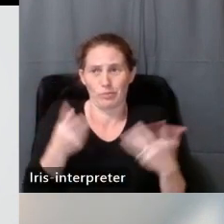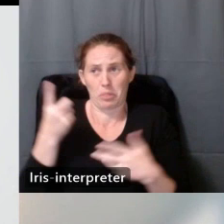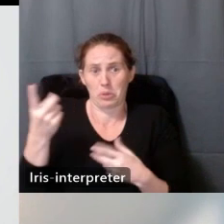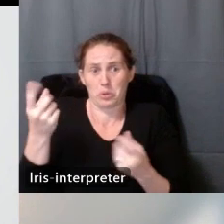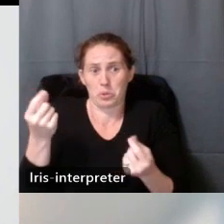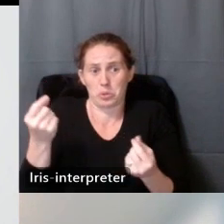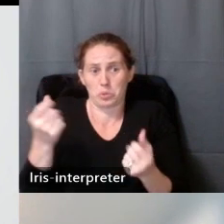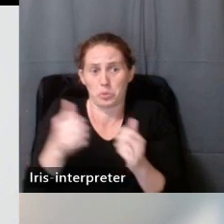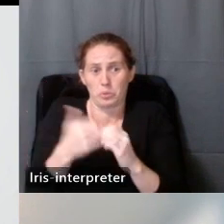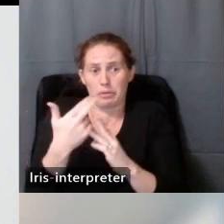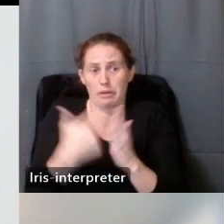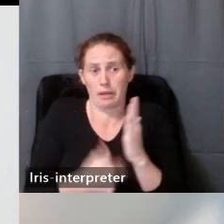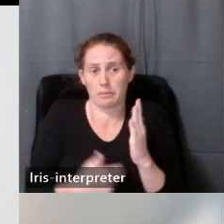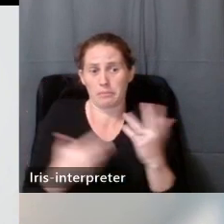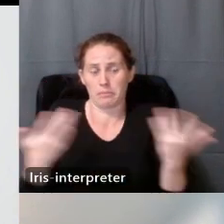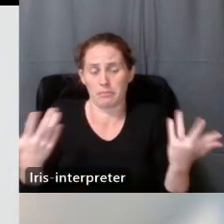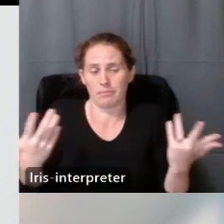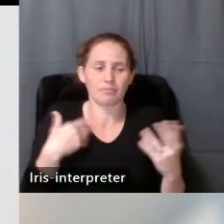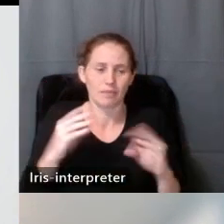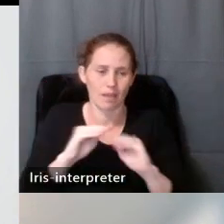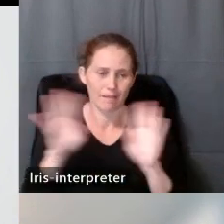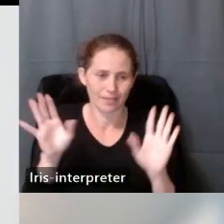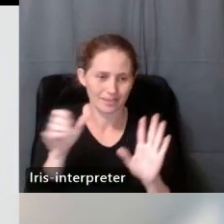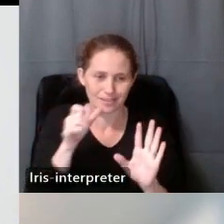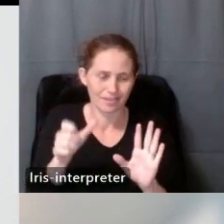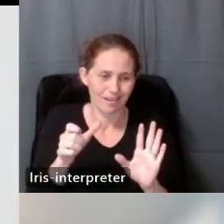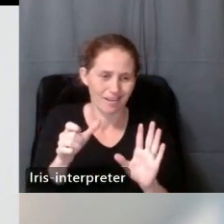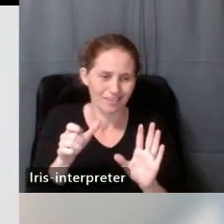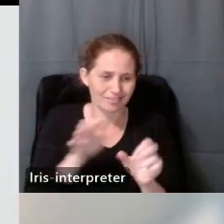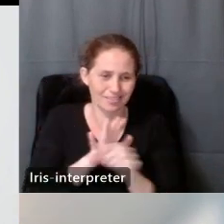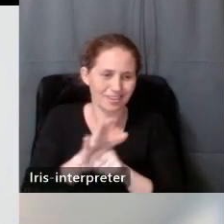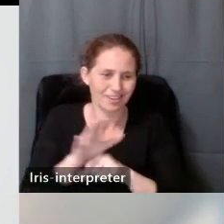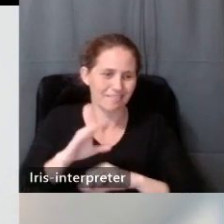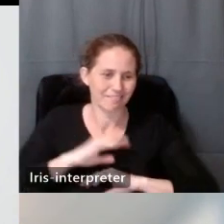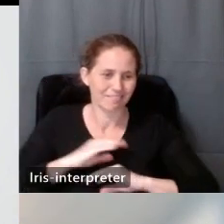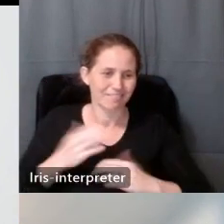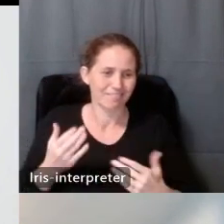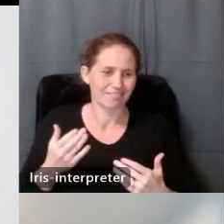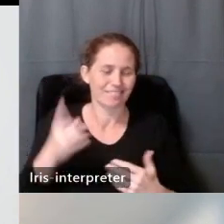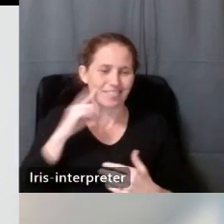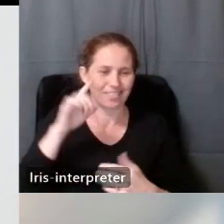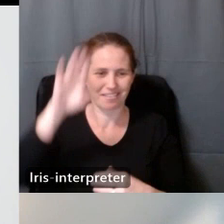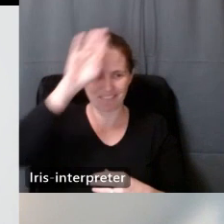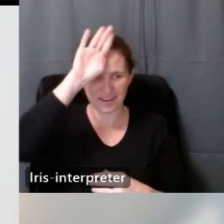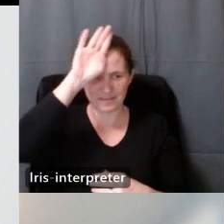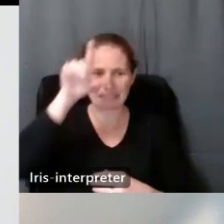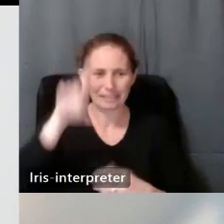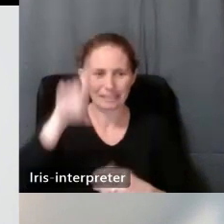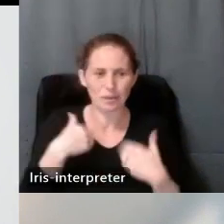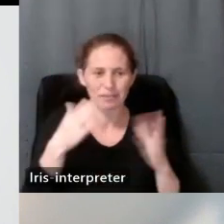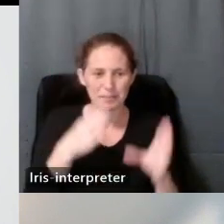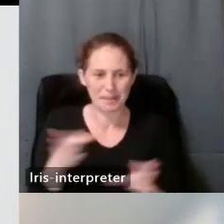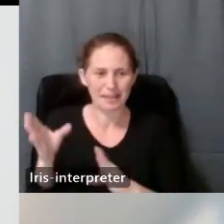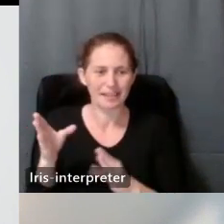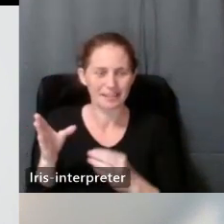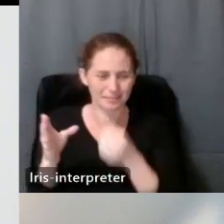do with that registry, then obviously that's not sufficient. The fire department needs to have a